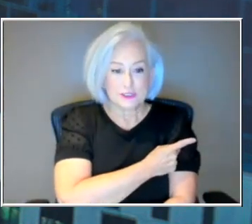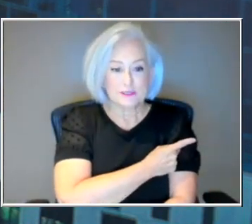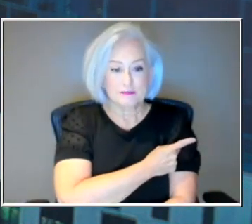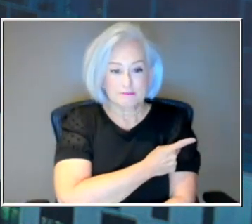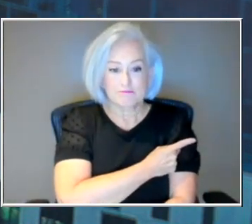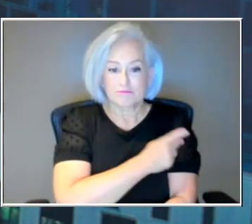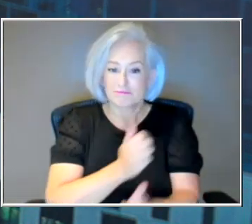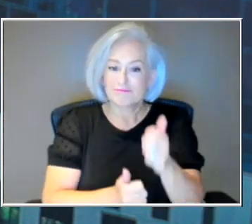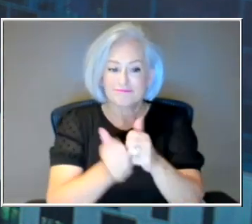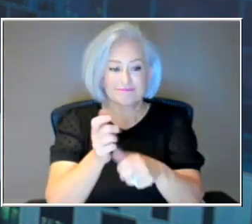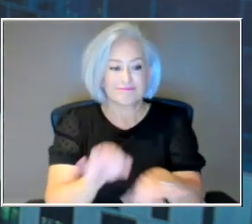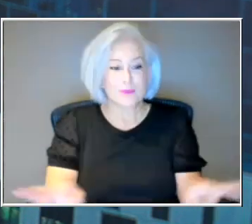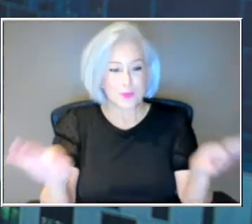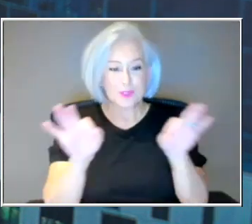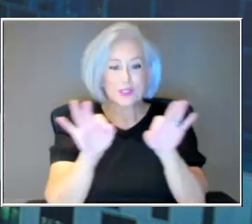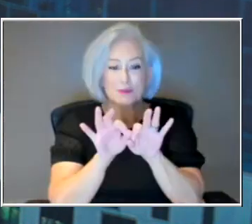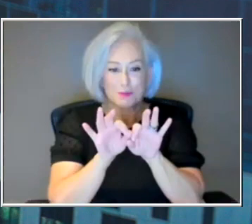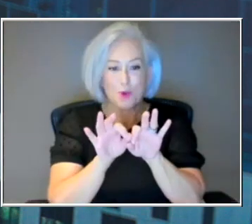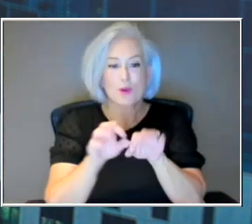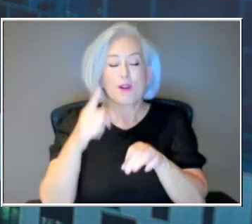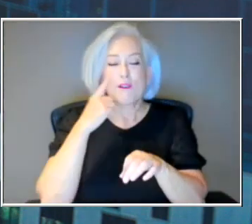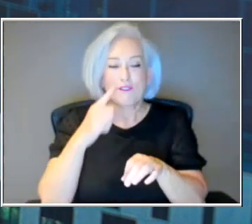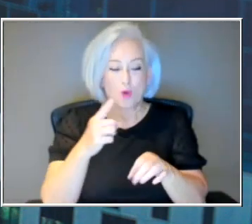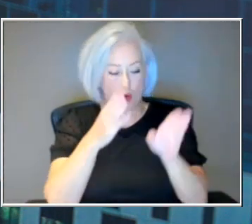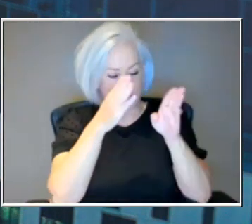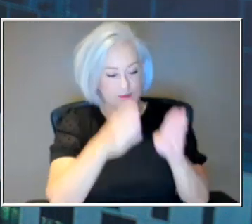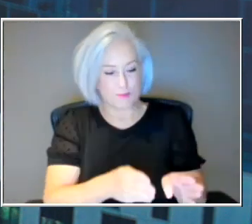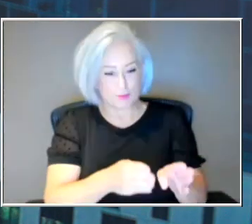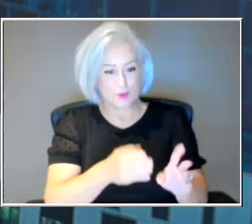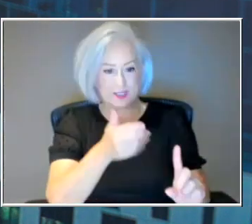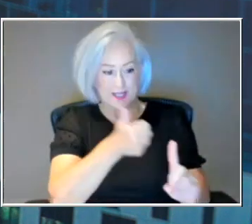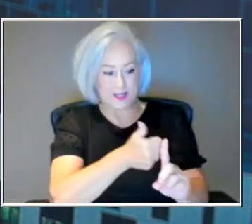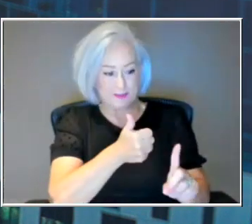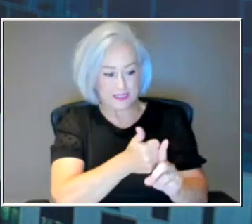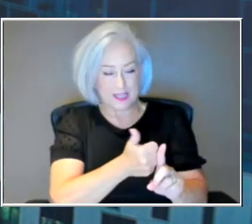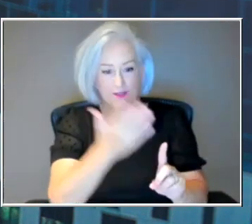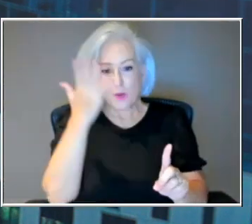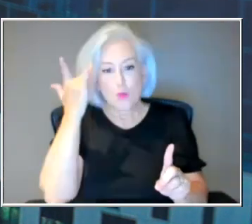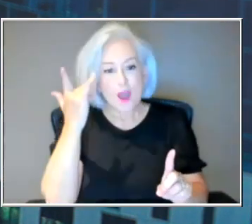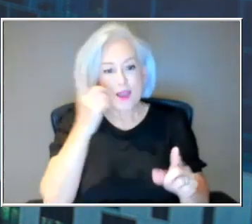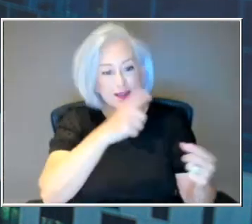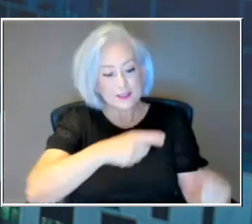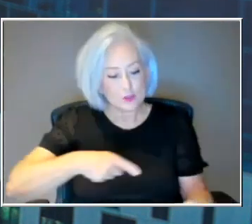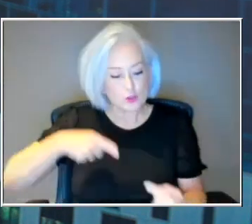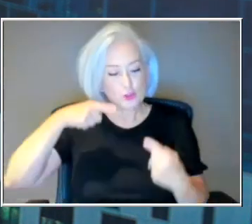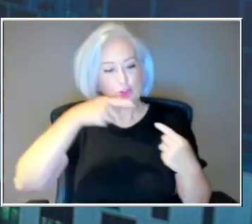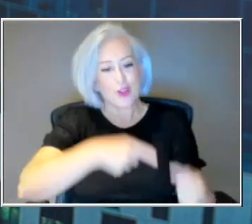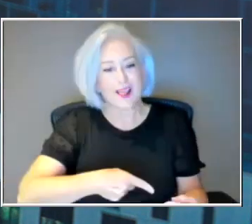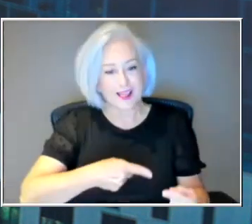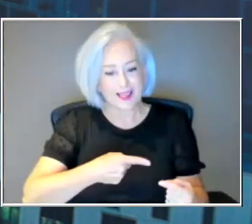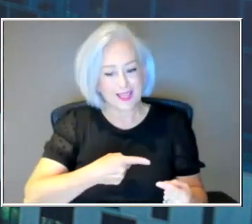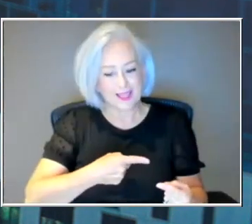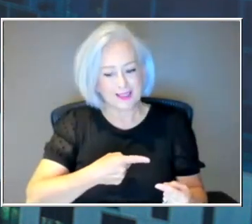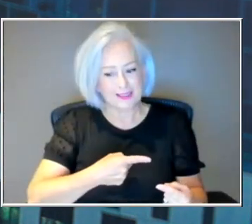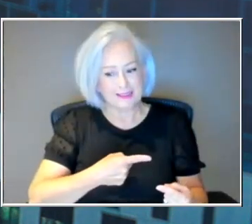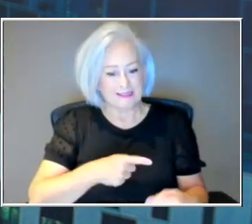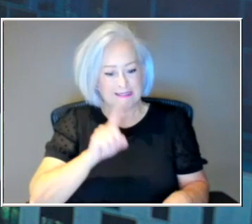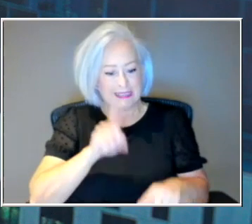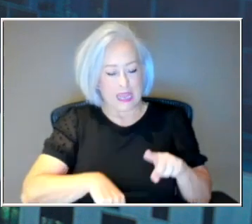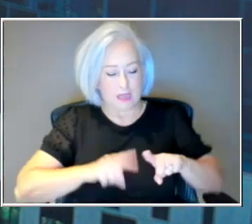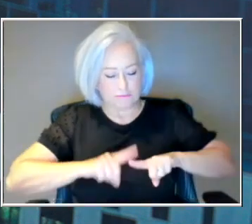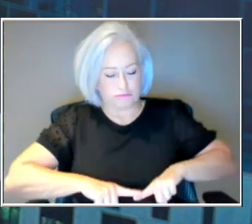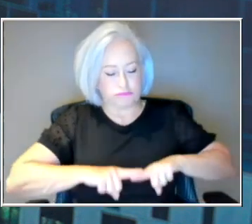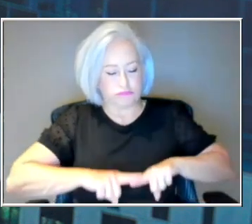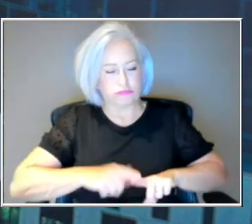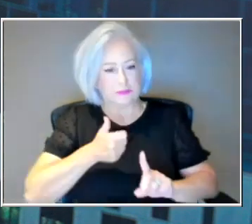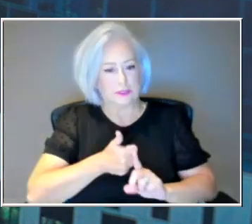concern for the patient because it's a struggle not being as self-reliant, but for family members as